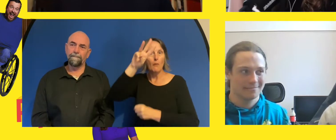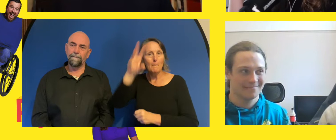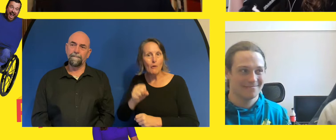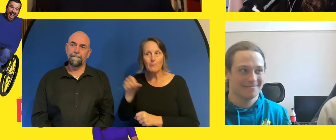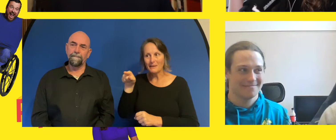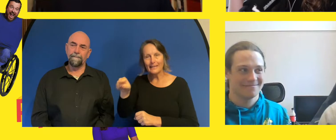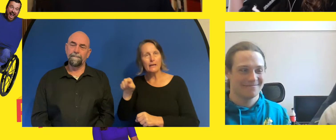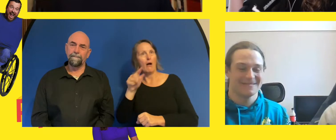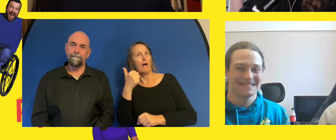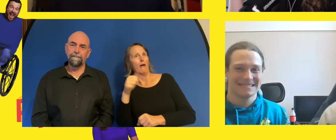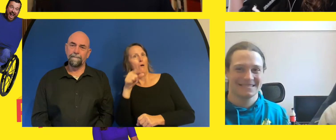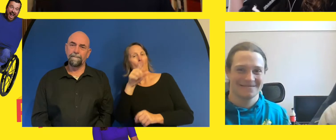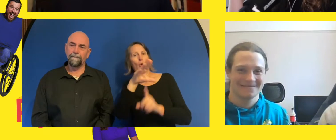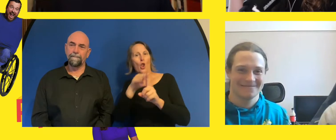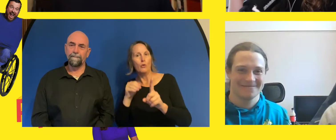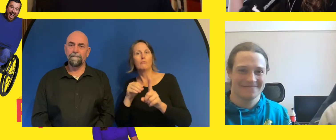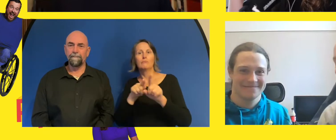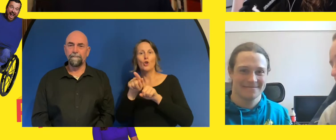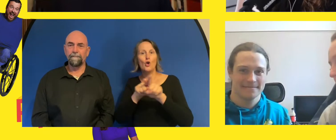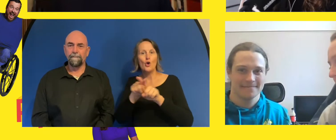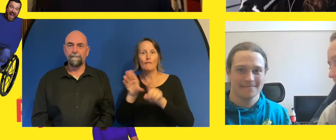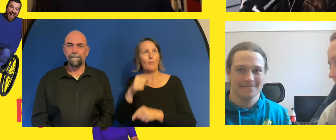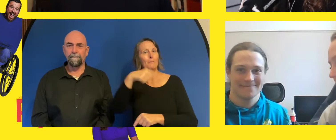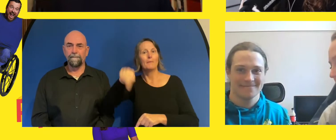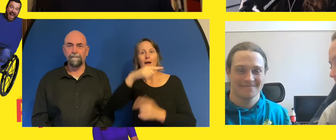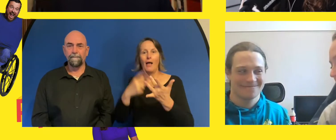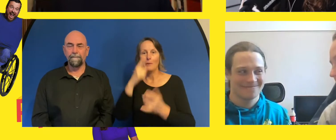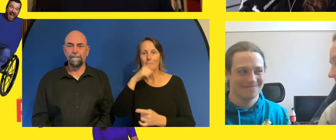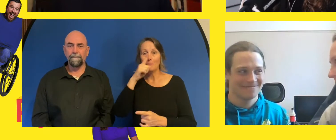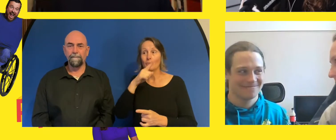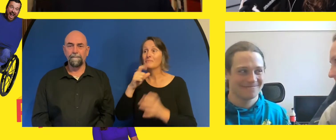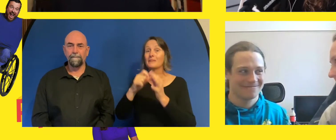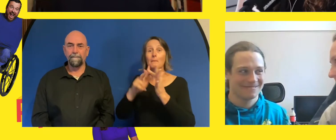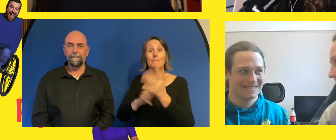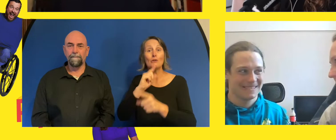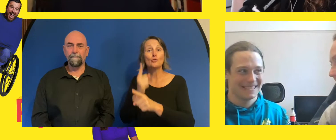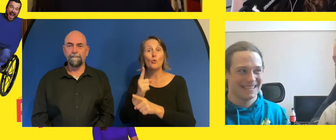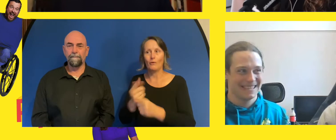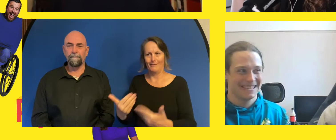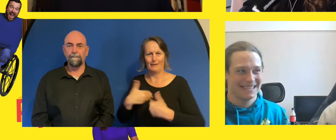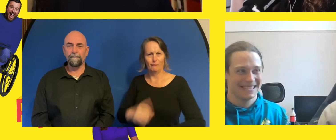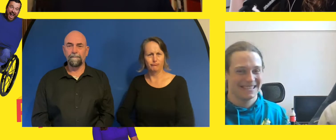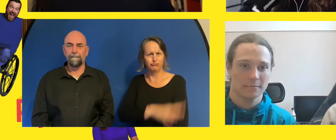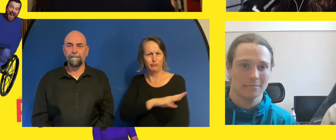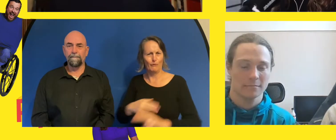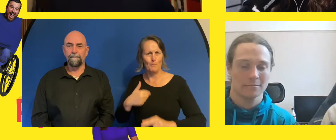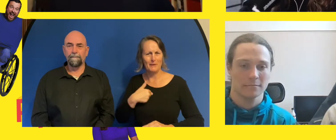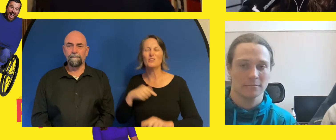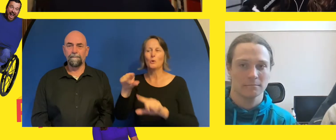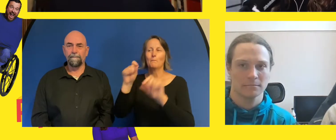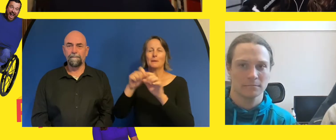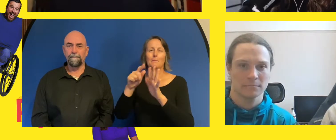him speak, it just gives me goosebumps. And I think you couldn't pick a better person to carry that flag out and represent our team tonight. If you had